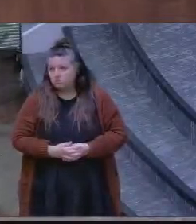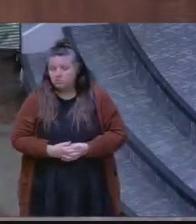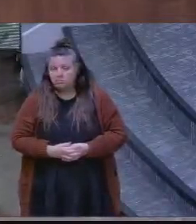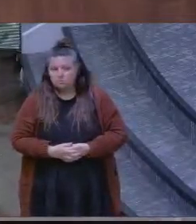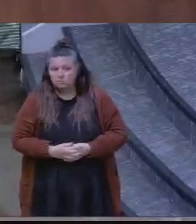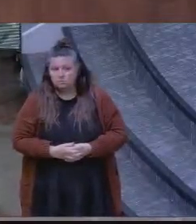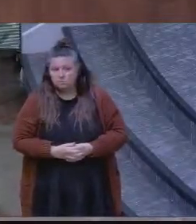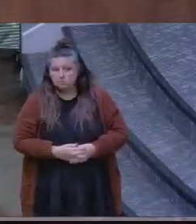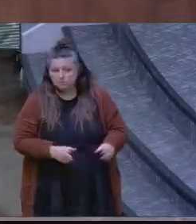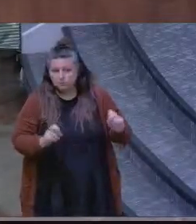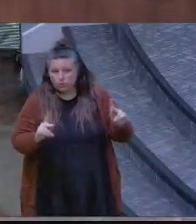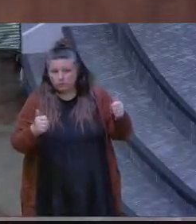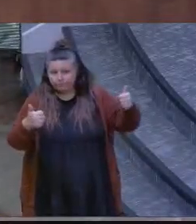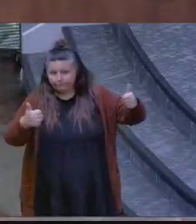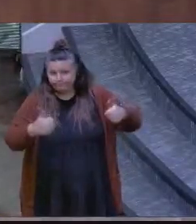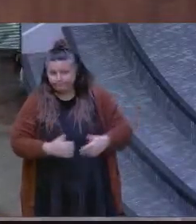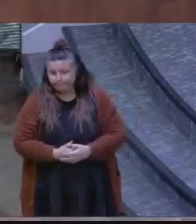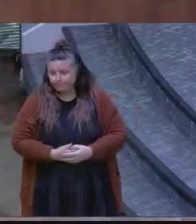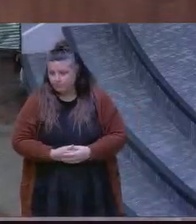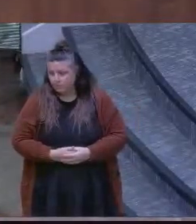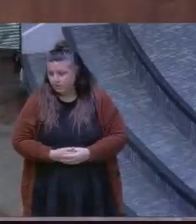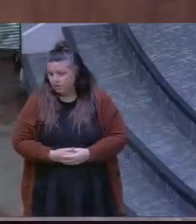Okay. All right. Thank you so much.